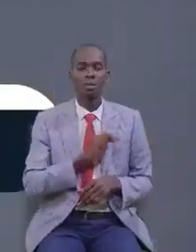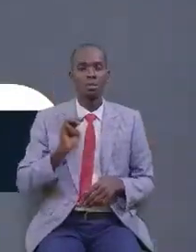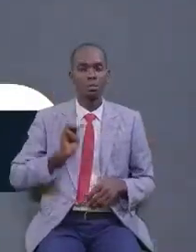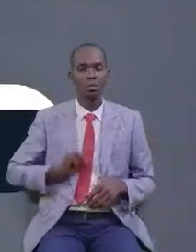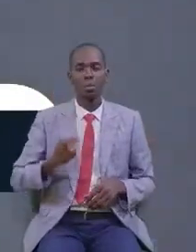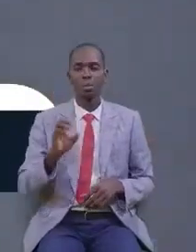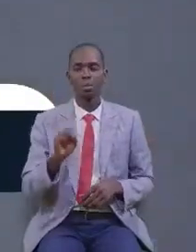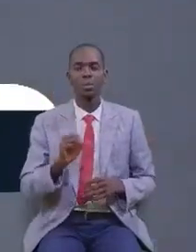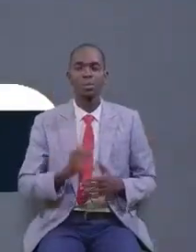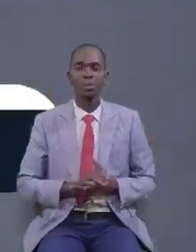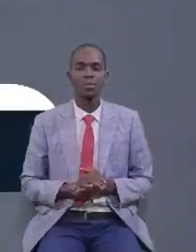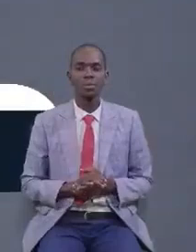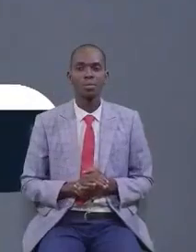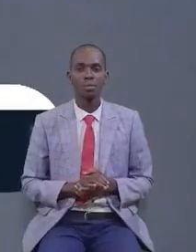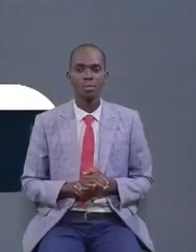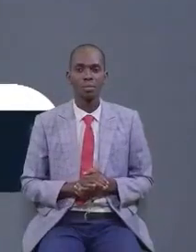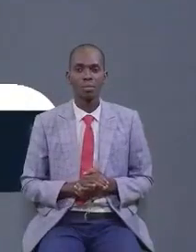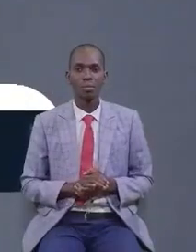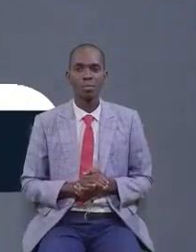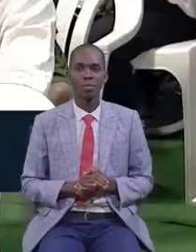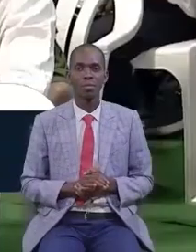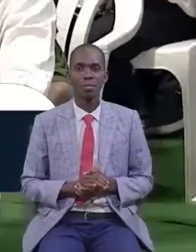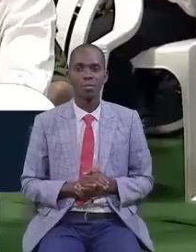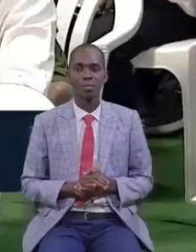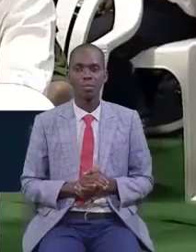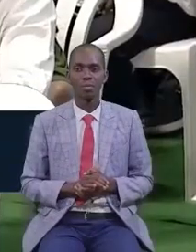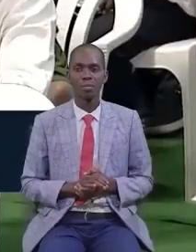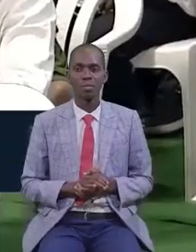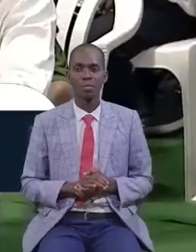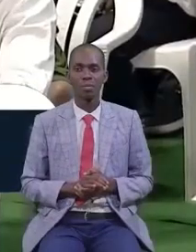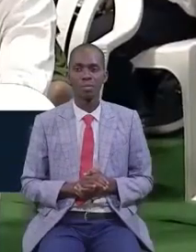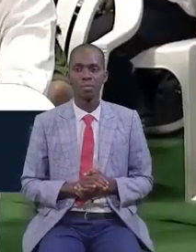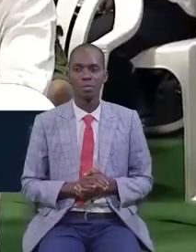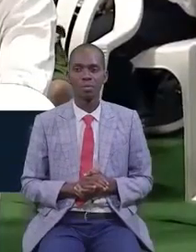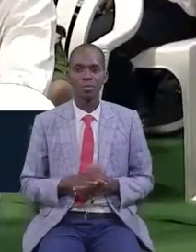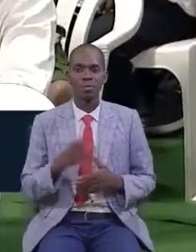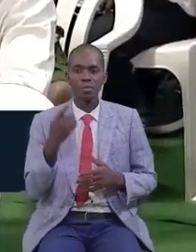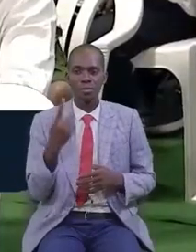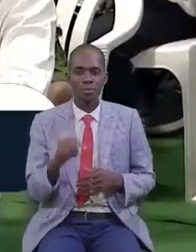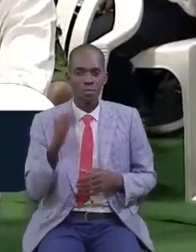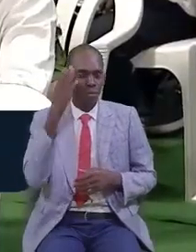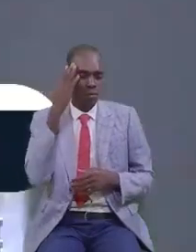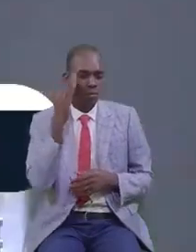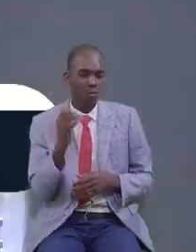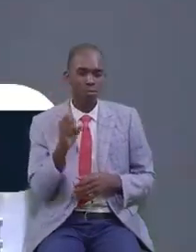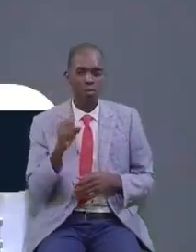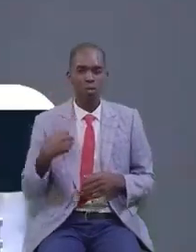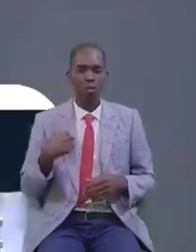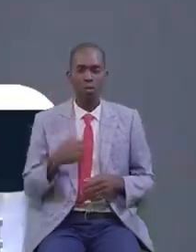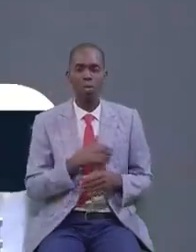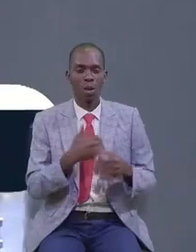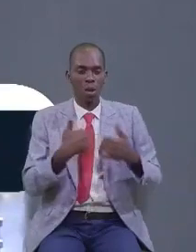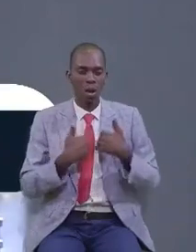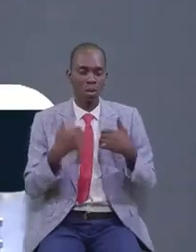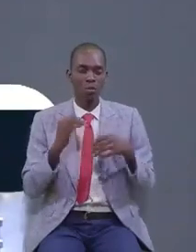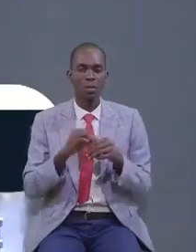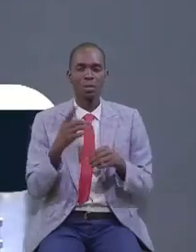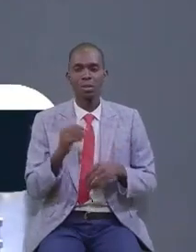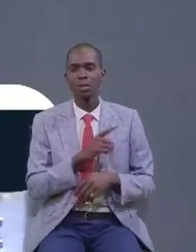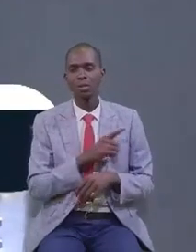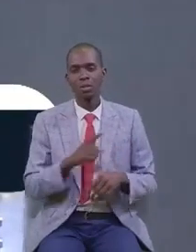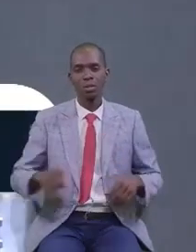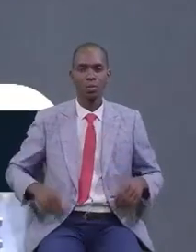sabbirulo unna aadhyatmika anubhavalanu manam gamaninchukovali experiences we have in the lord variki prabhulo varu